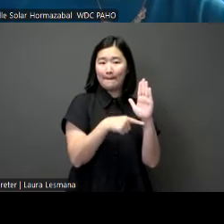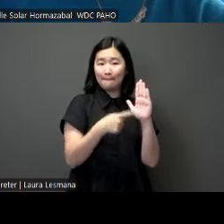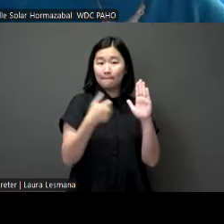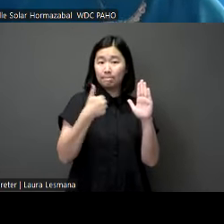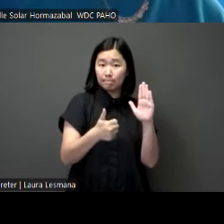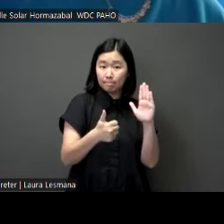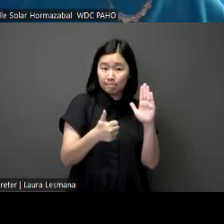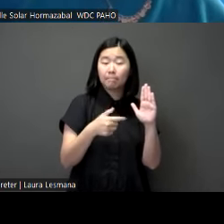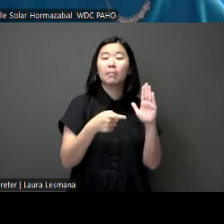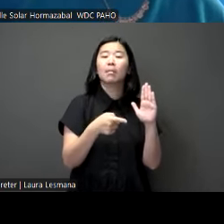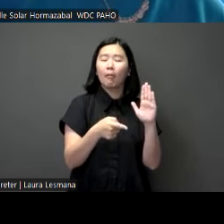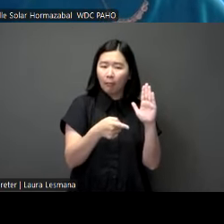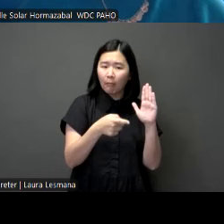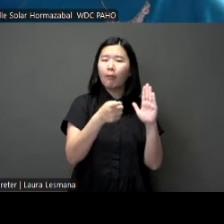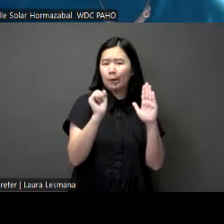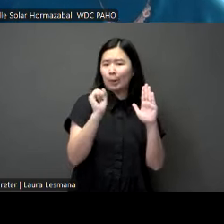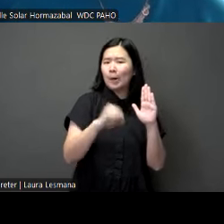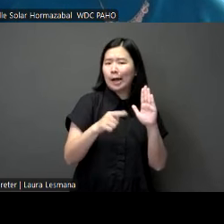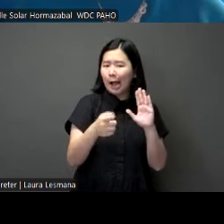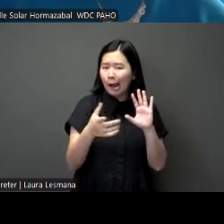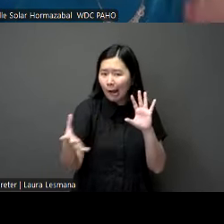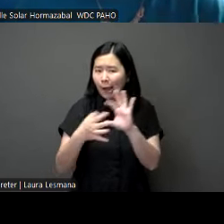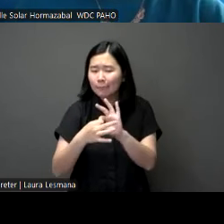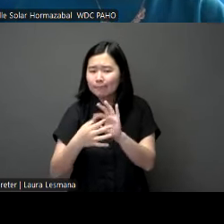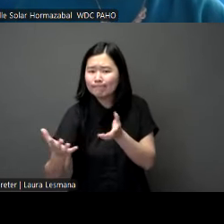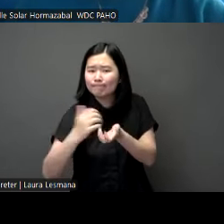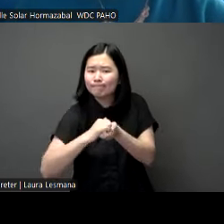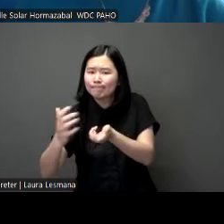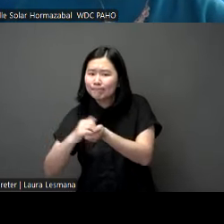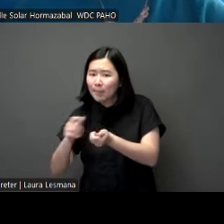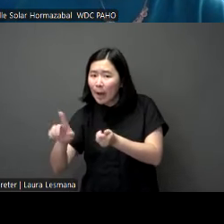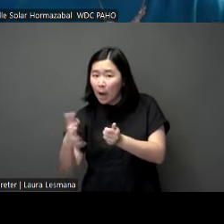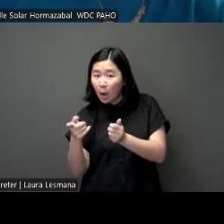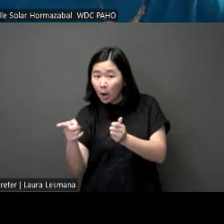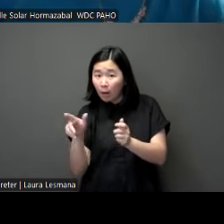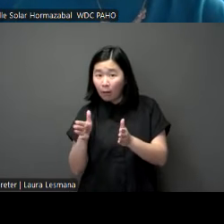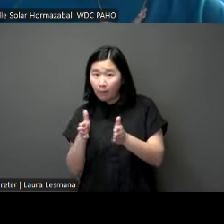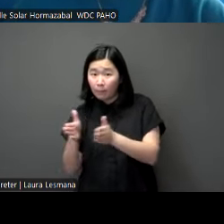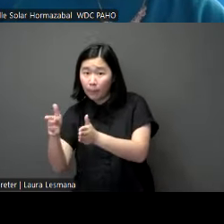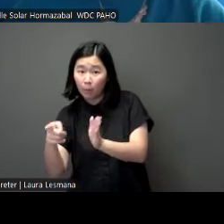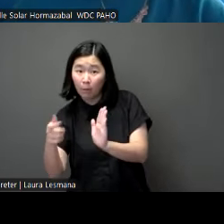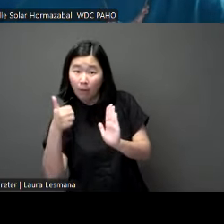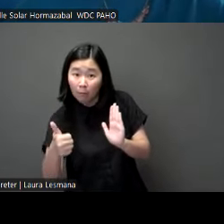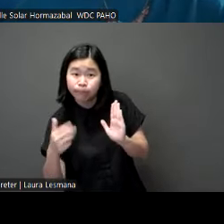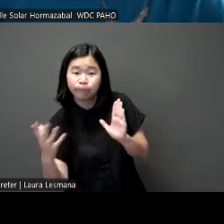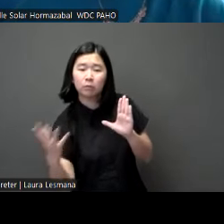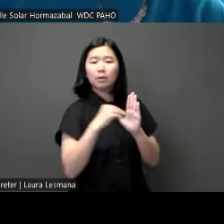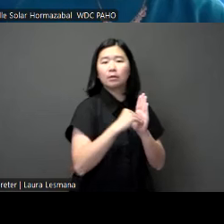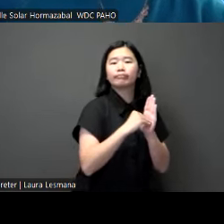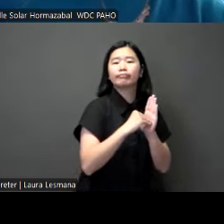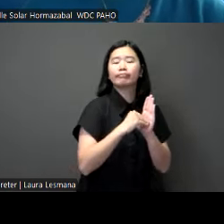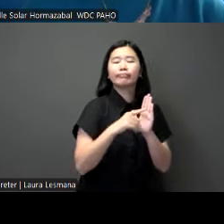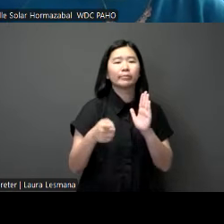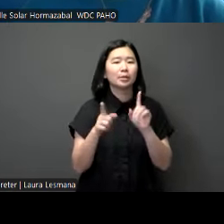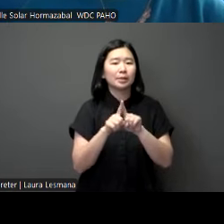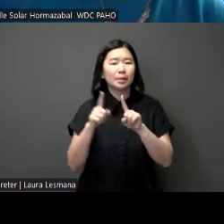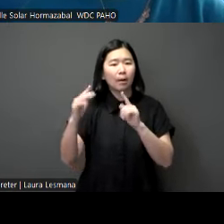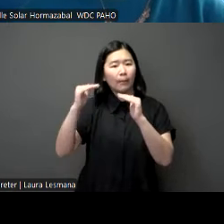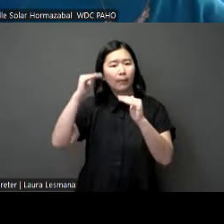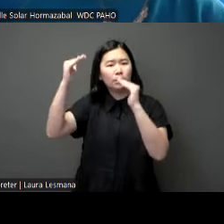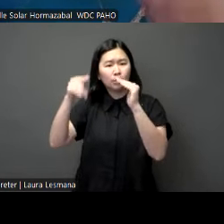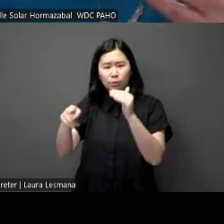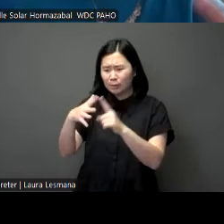older adults, and is more centered on the vulnerability situations. And for some areas,